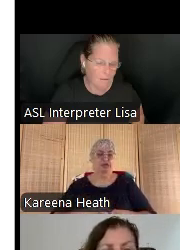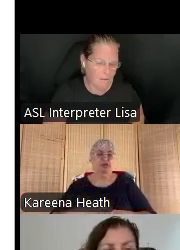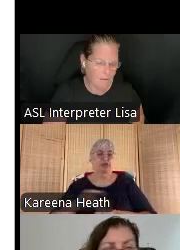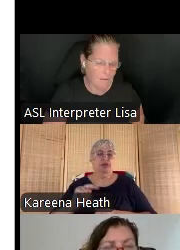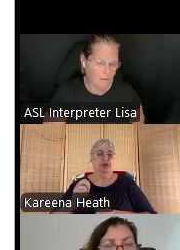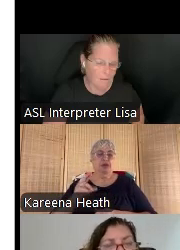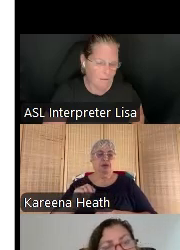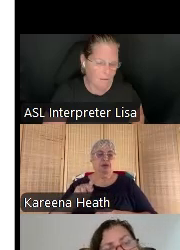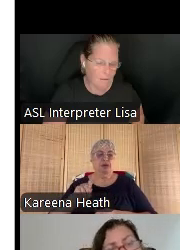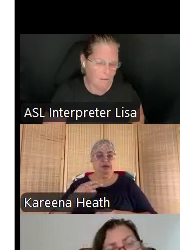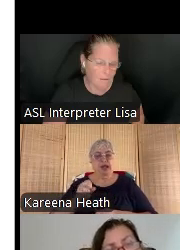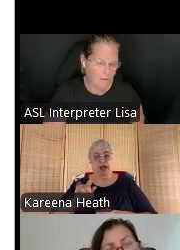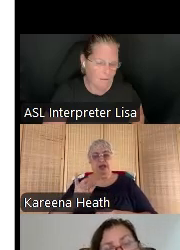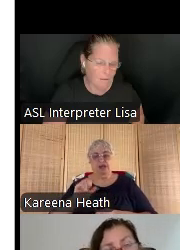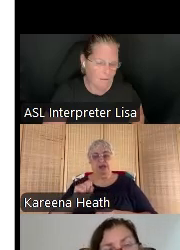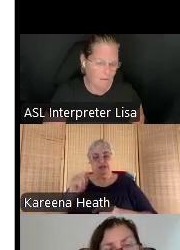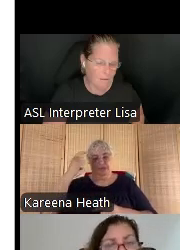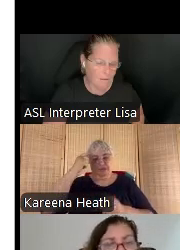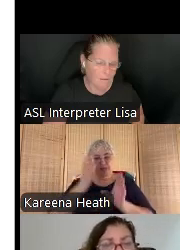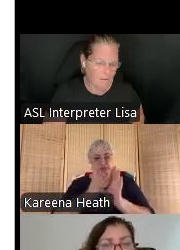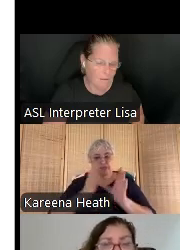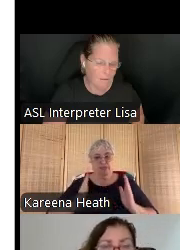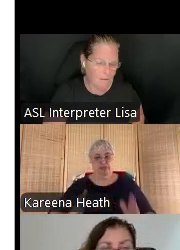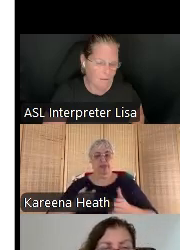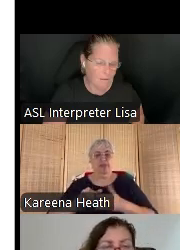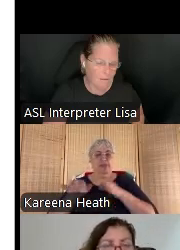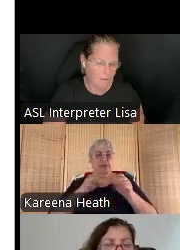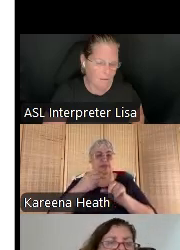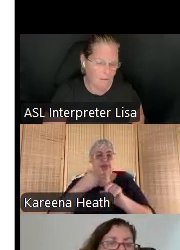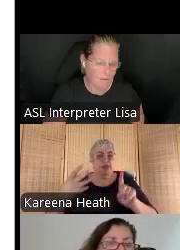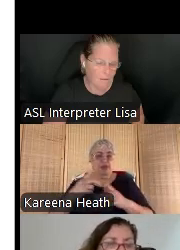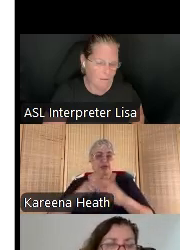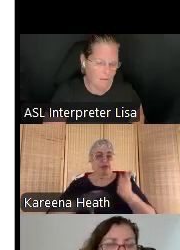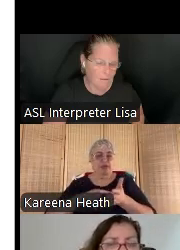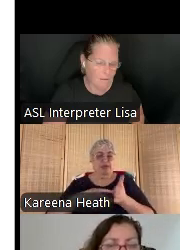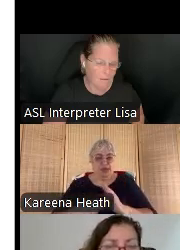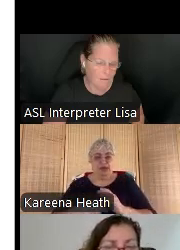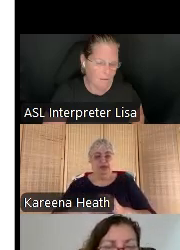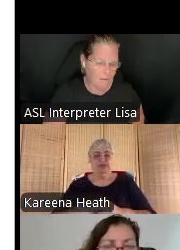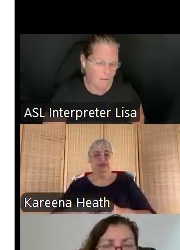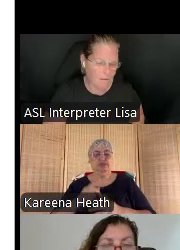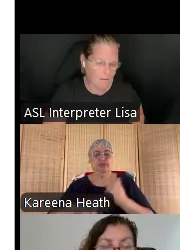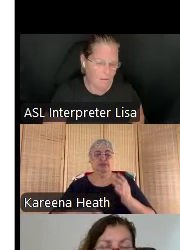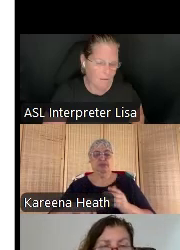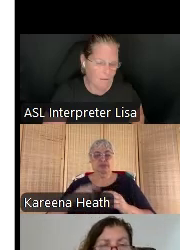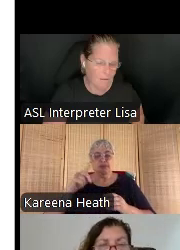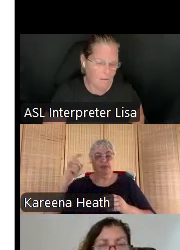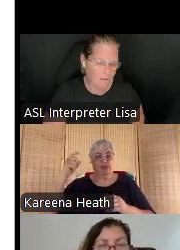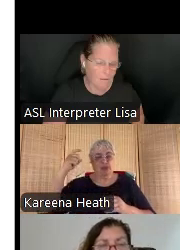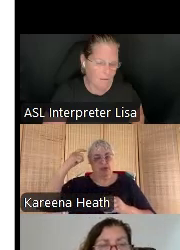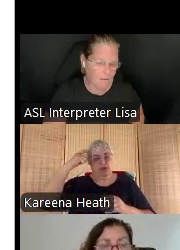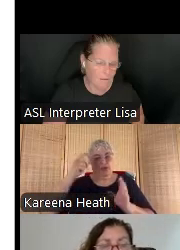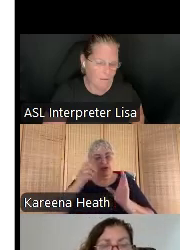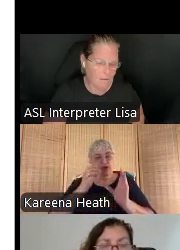This is the definition of what a neuropsychologist is and what a neuropsychological evaluation